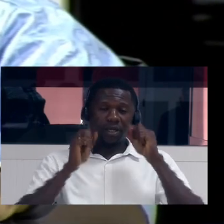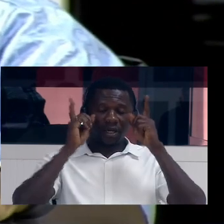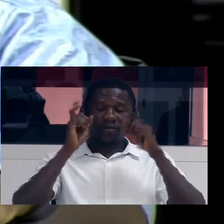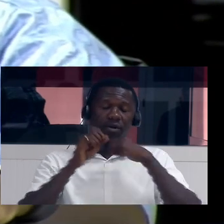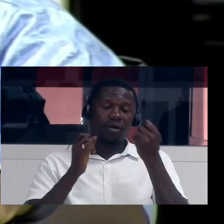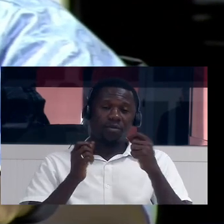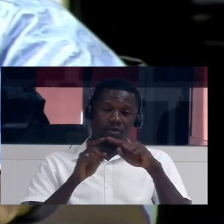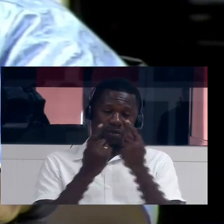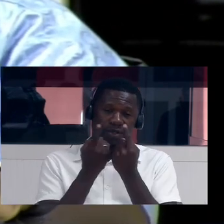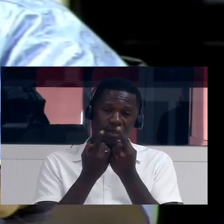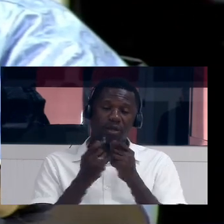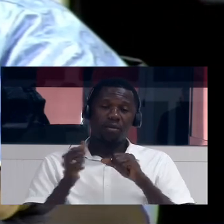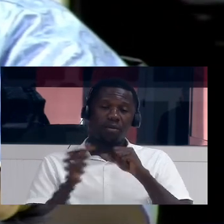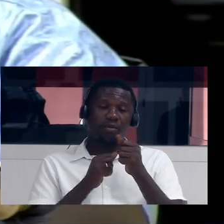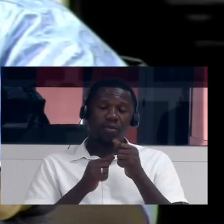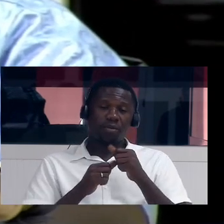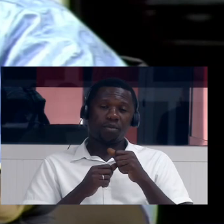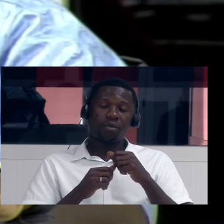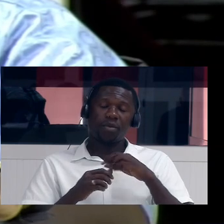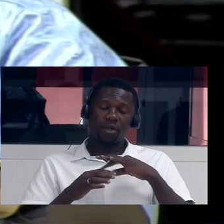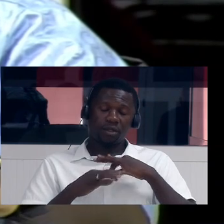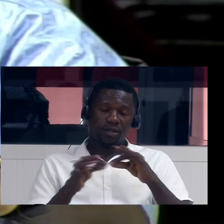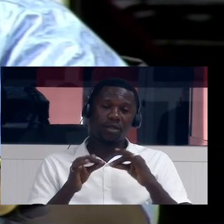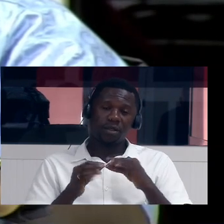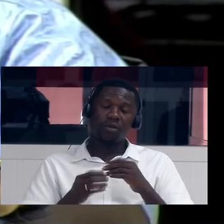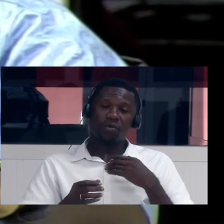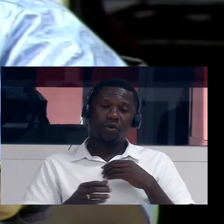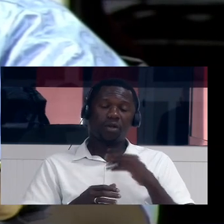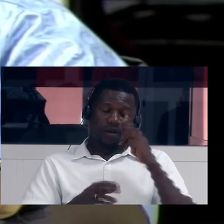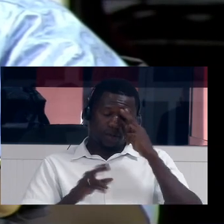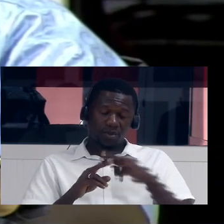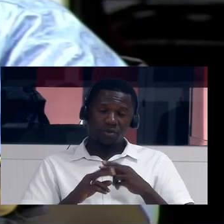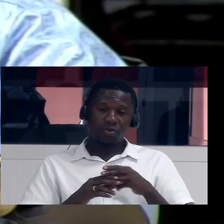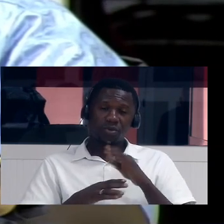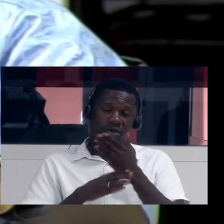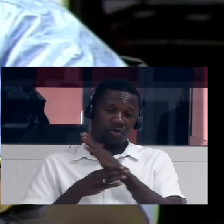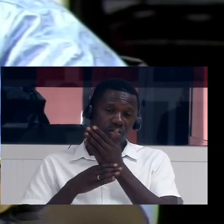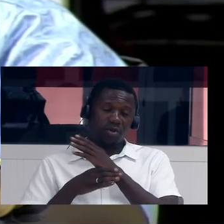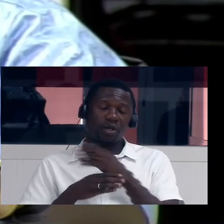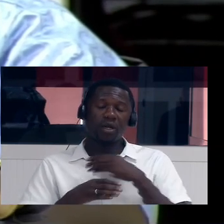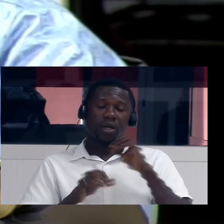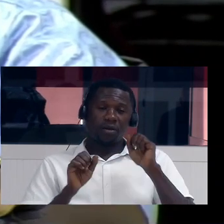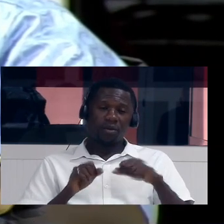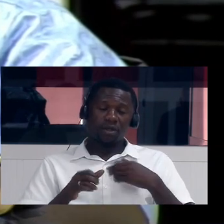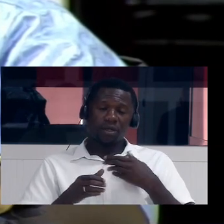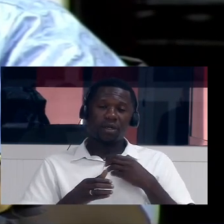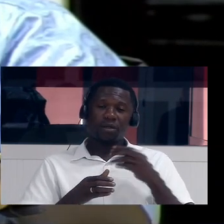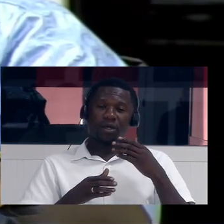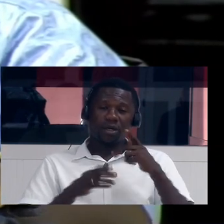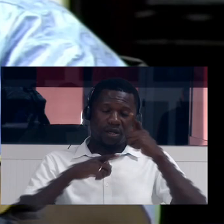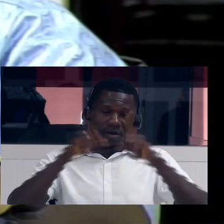should avoid provoking disturbances and bear the required level of tolerance to avert any